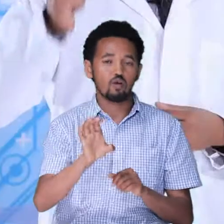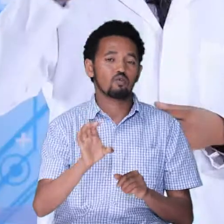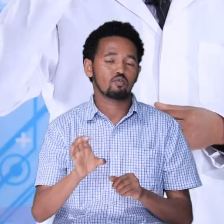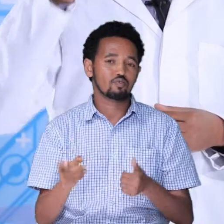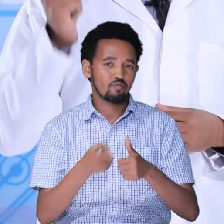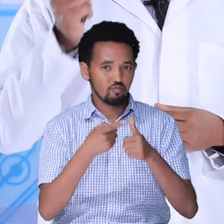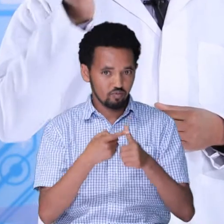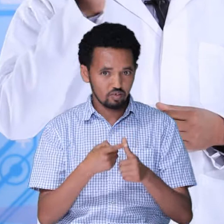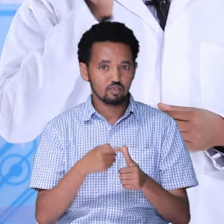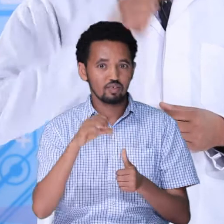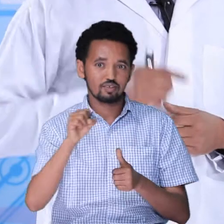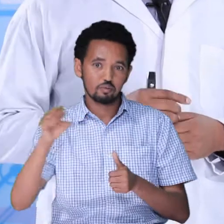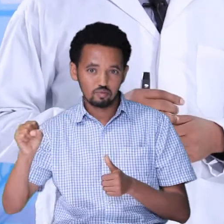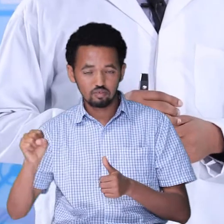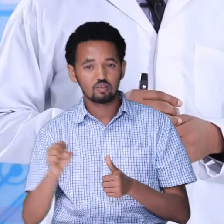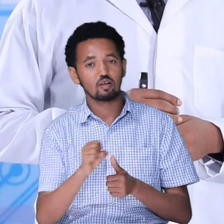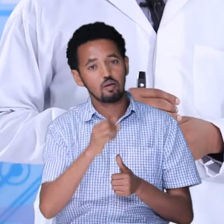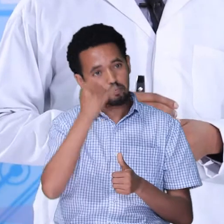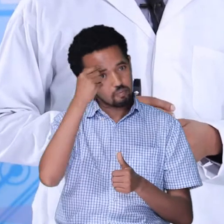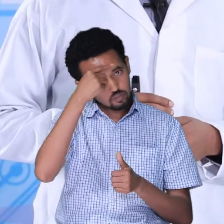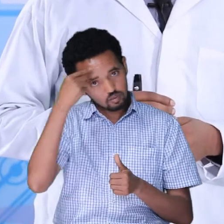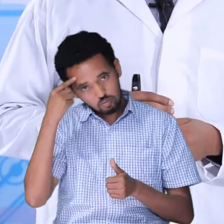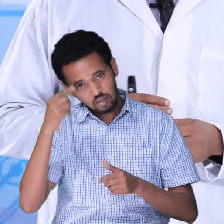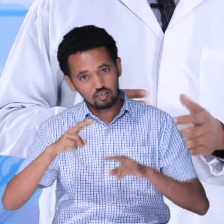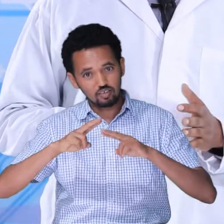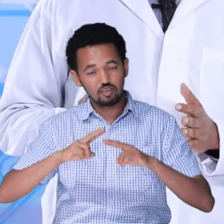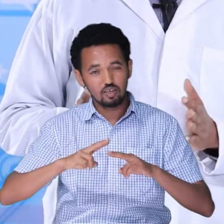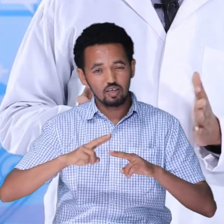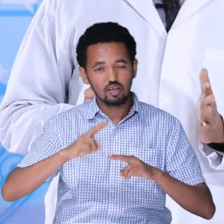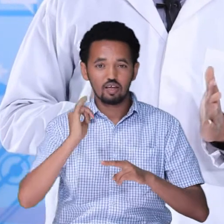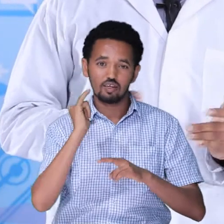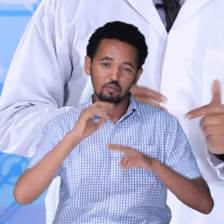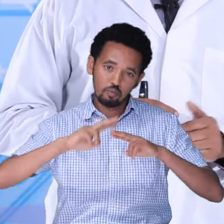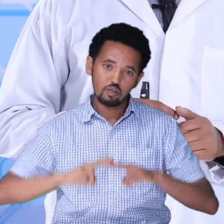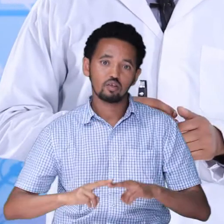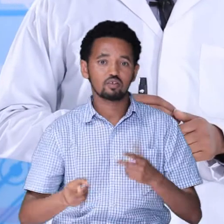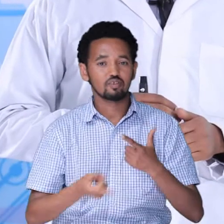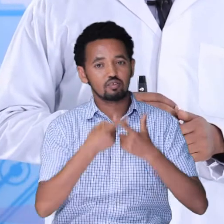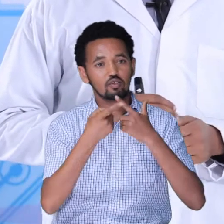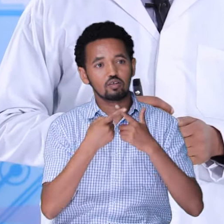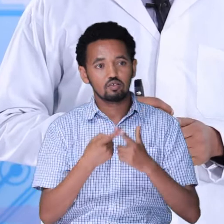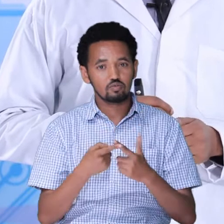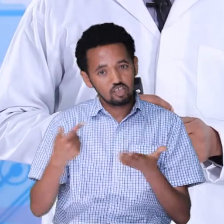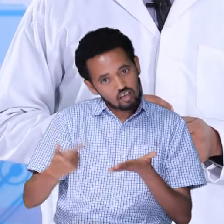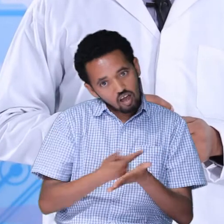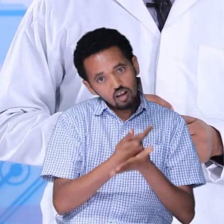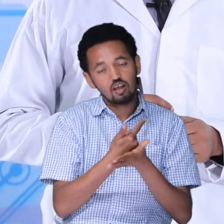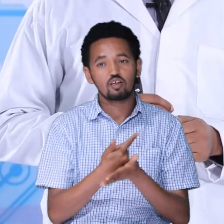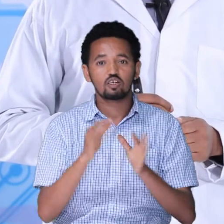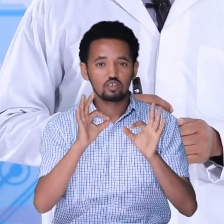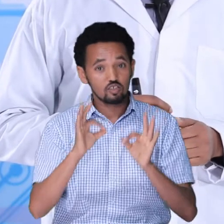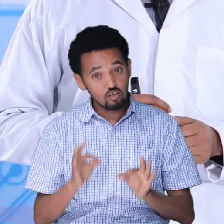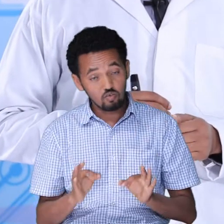first sub-Saharan black country was independent after the end of Second World War was Ghana. The former name